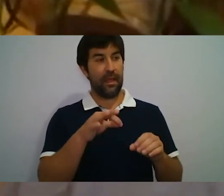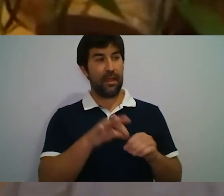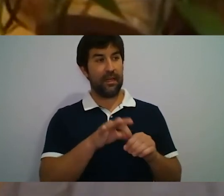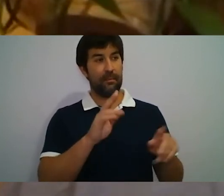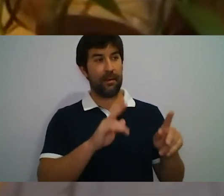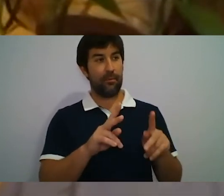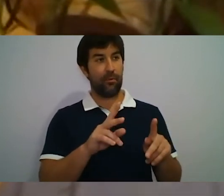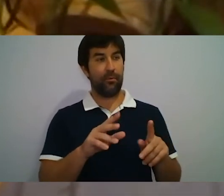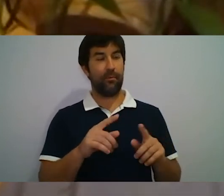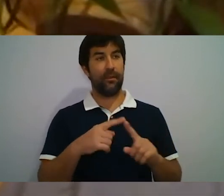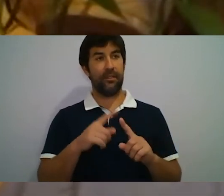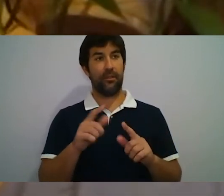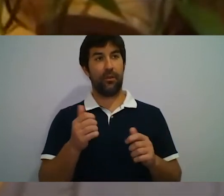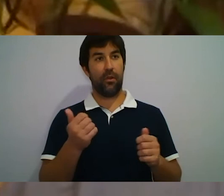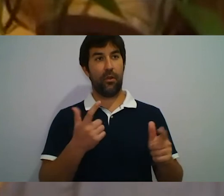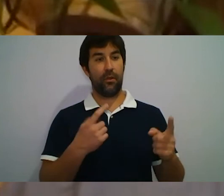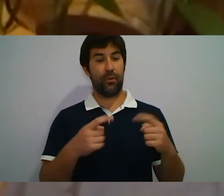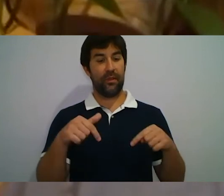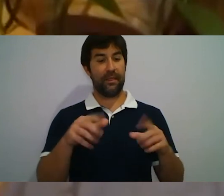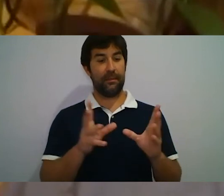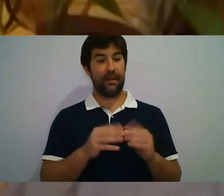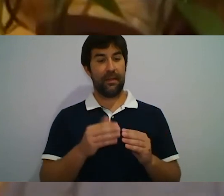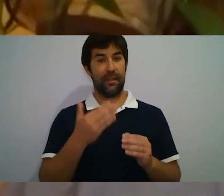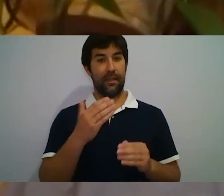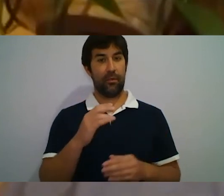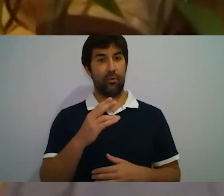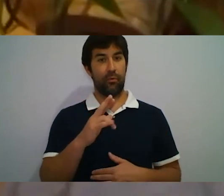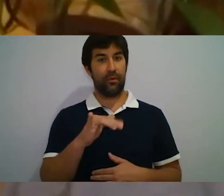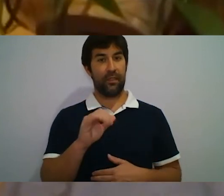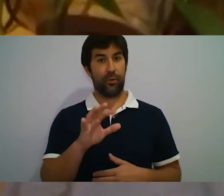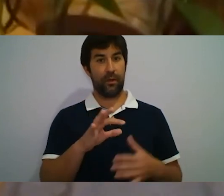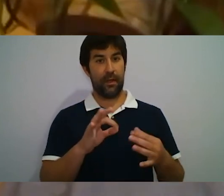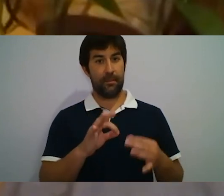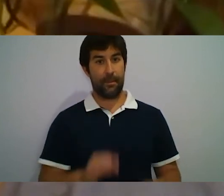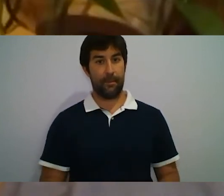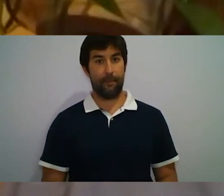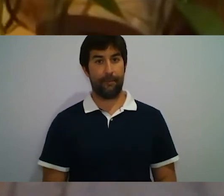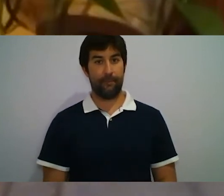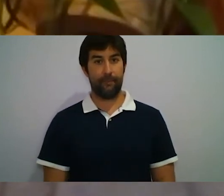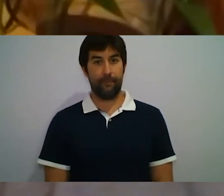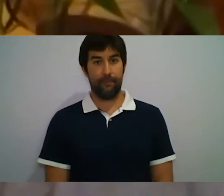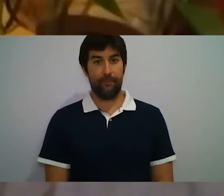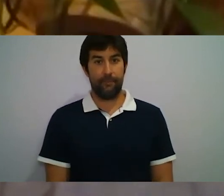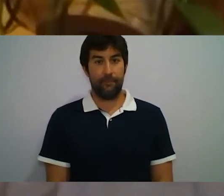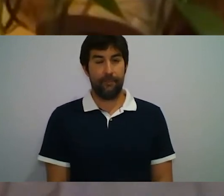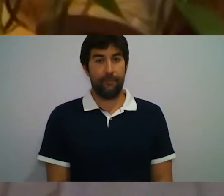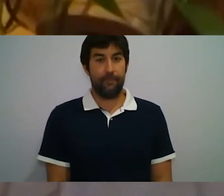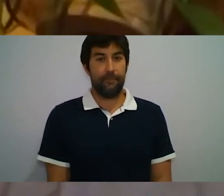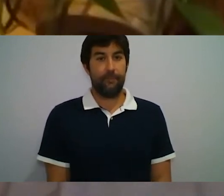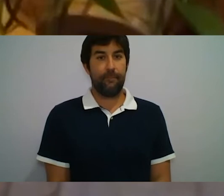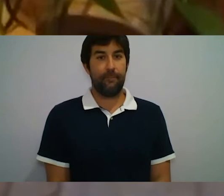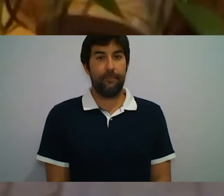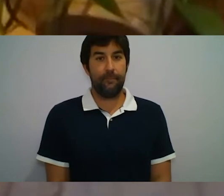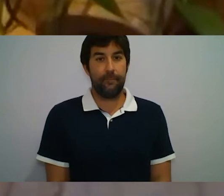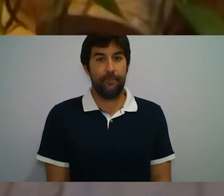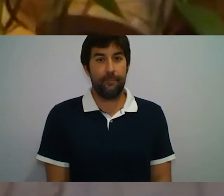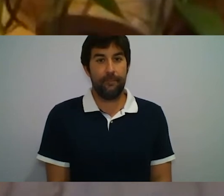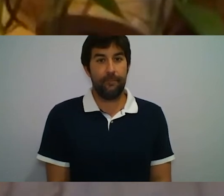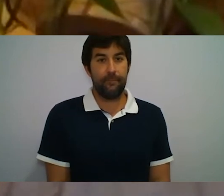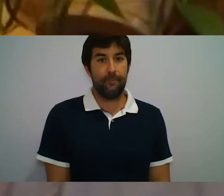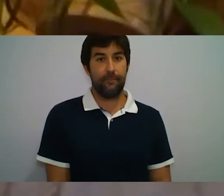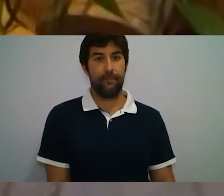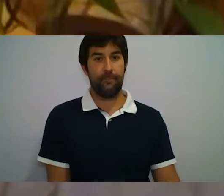the Department of Mobility and Infrastructure presentation felt very, very general, not a bad introduction to what DOMI does, but it doesn't give one a sense,